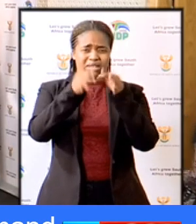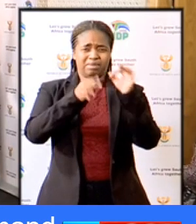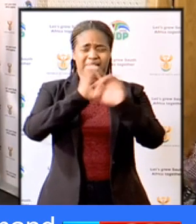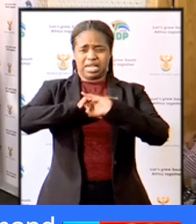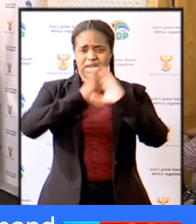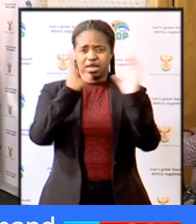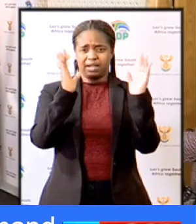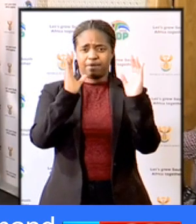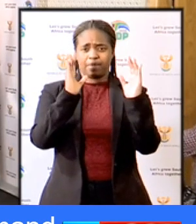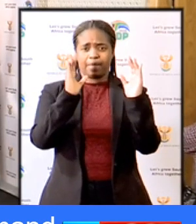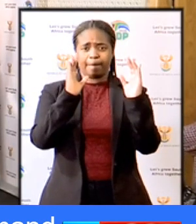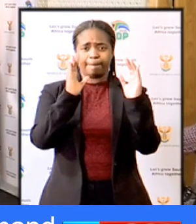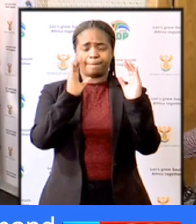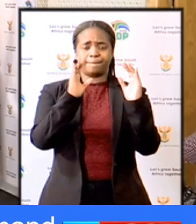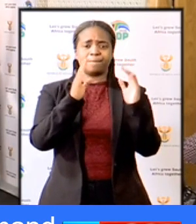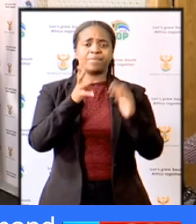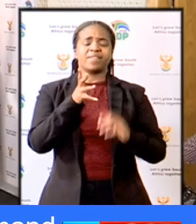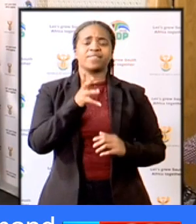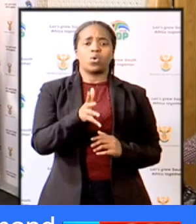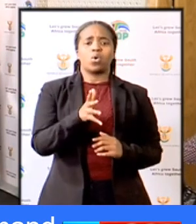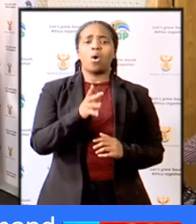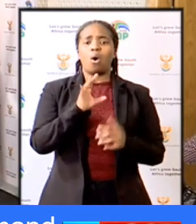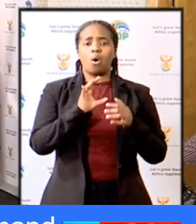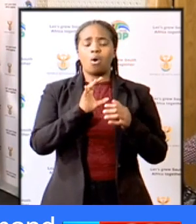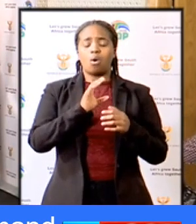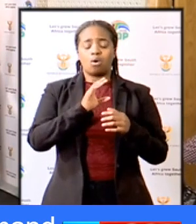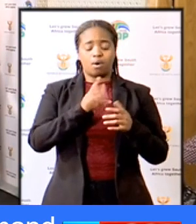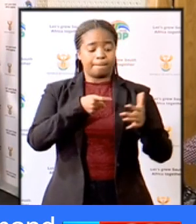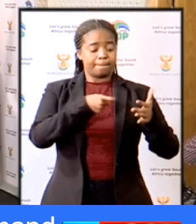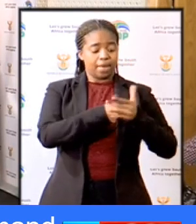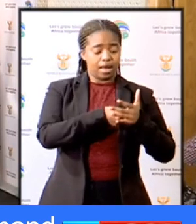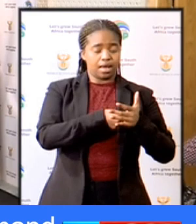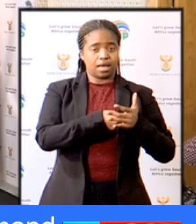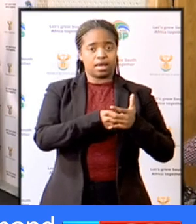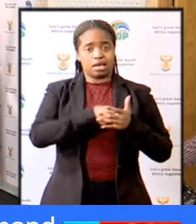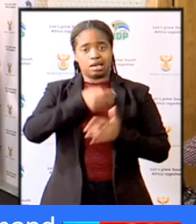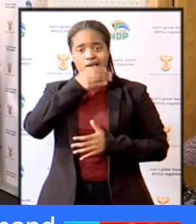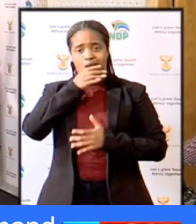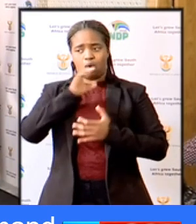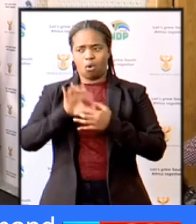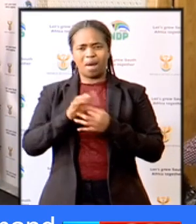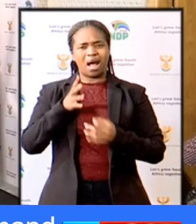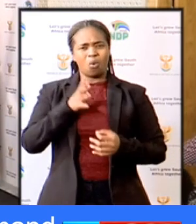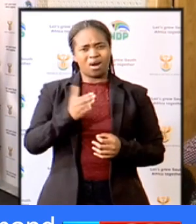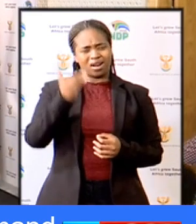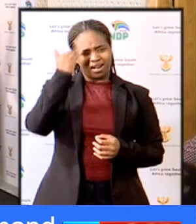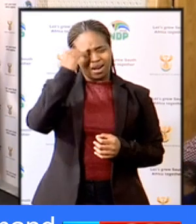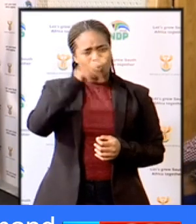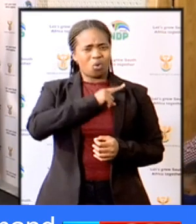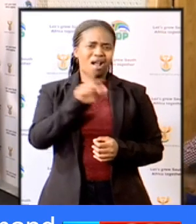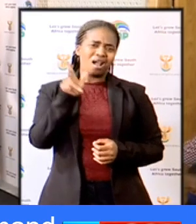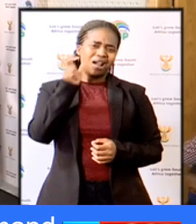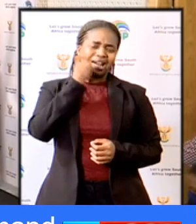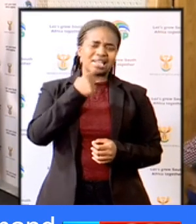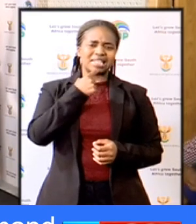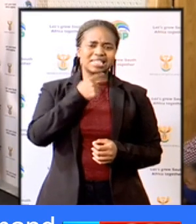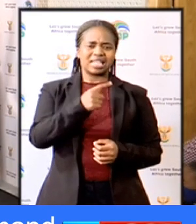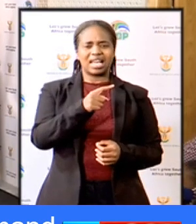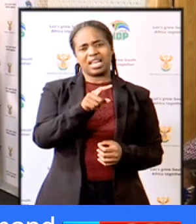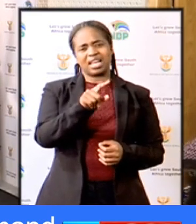not on site, but for home consumption. I need clarity on the taverns. I heard him saying they're still